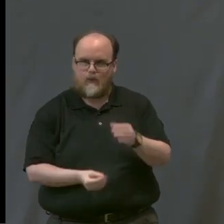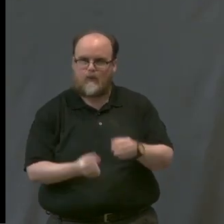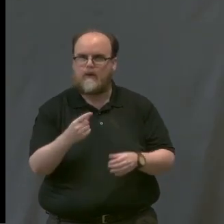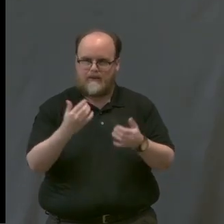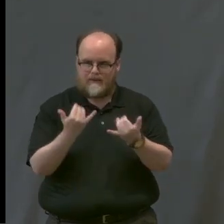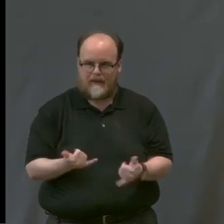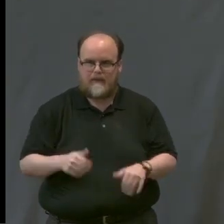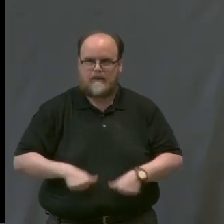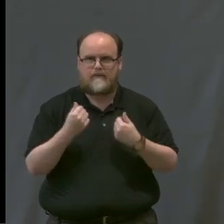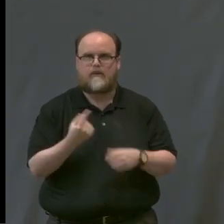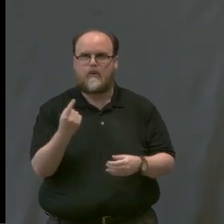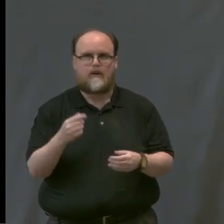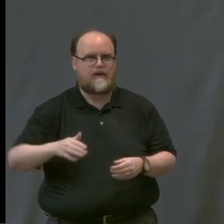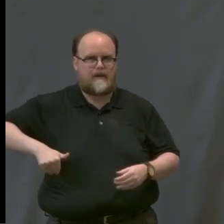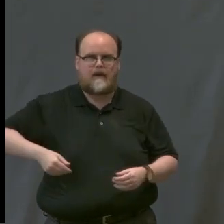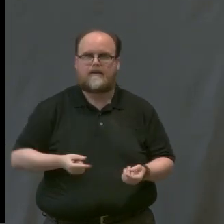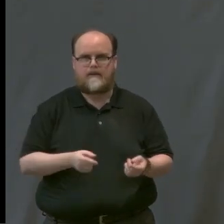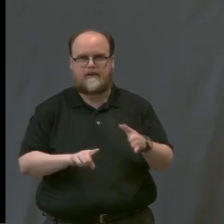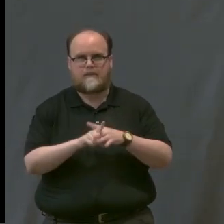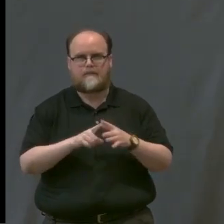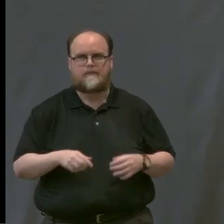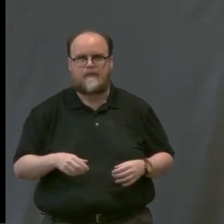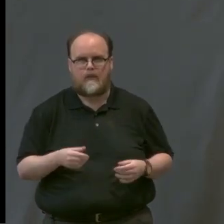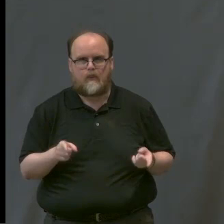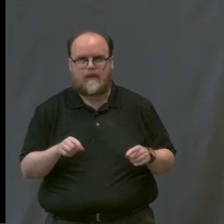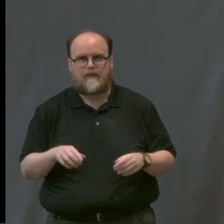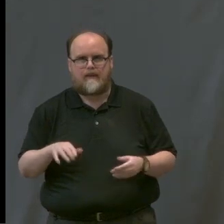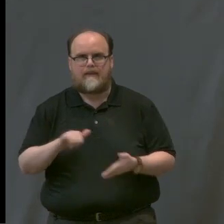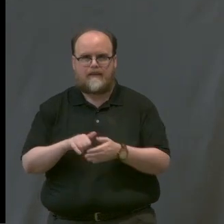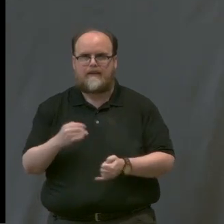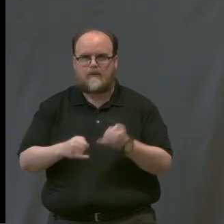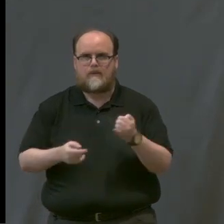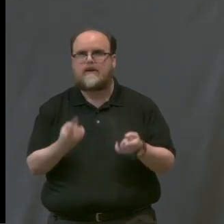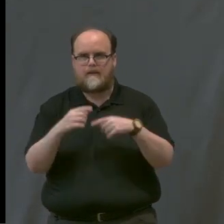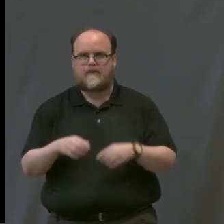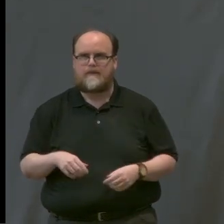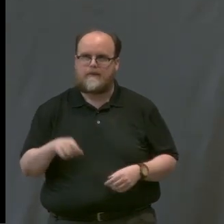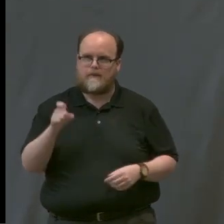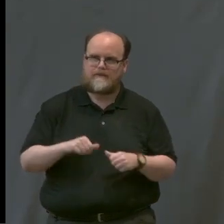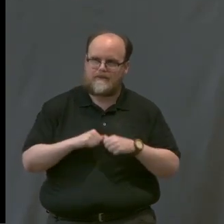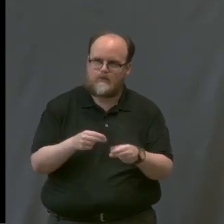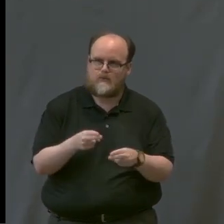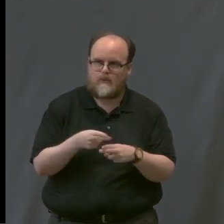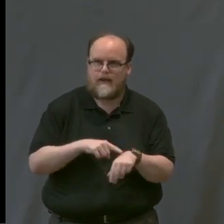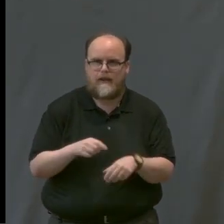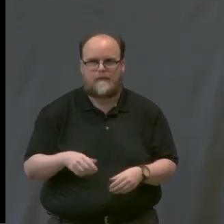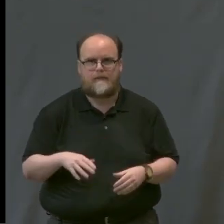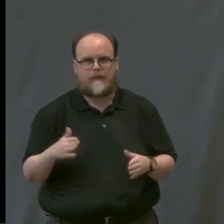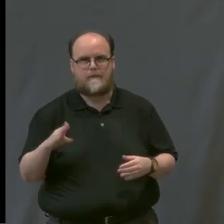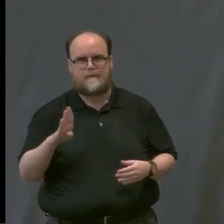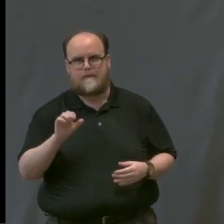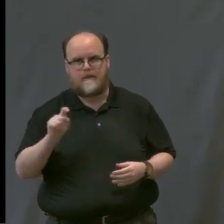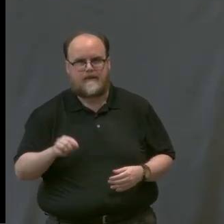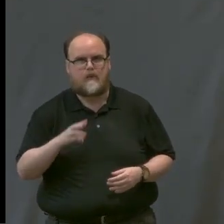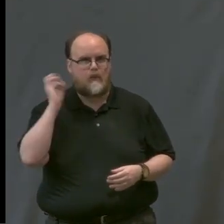is, and the one has not yet come. And when he comes, he must continue a short time. The beast that was